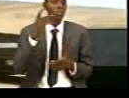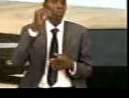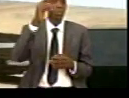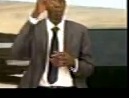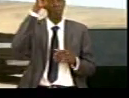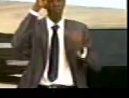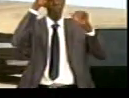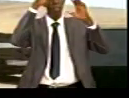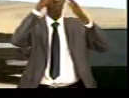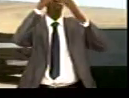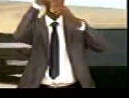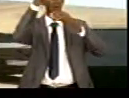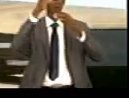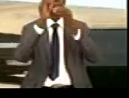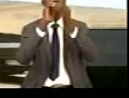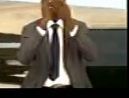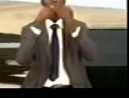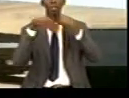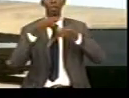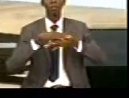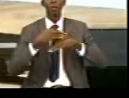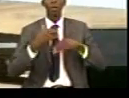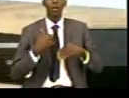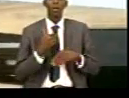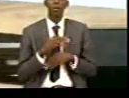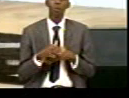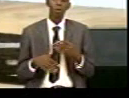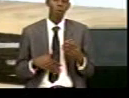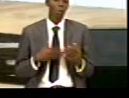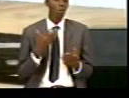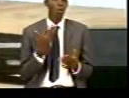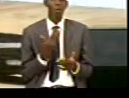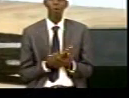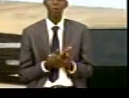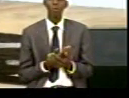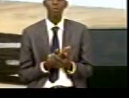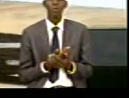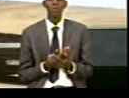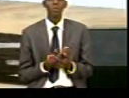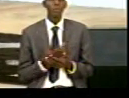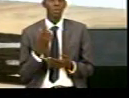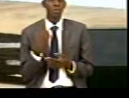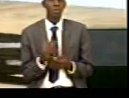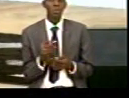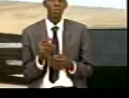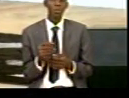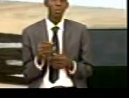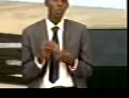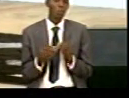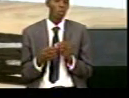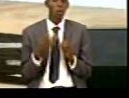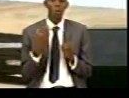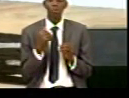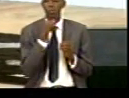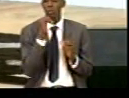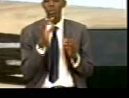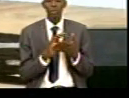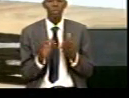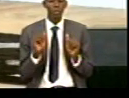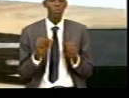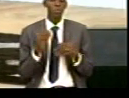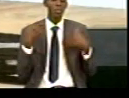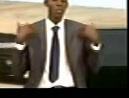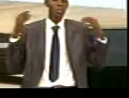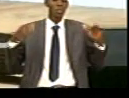in heaven, he has all those myriads, uncountable number of angels in heaven. And he says, all